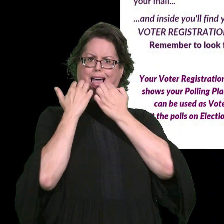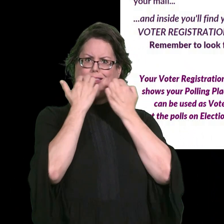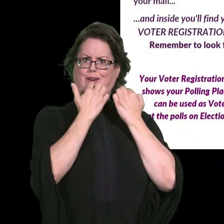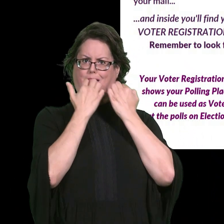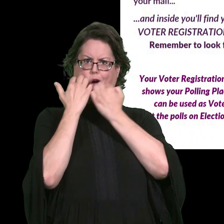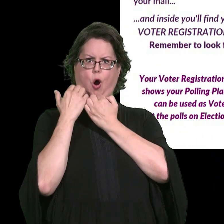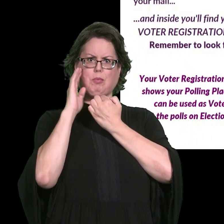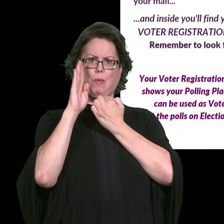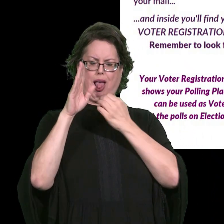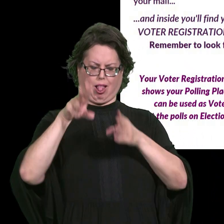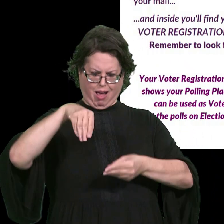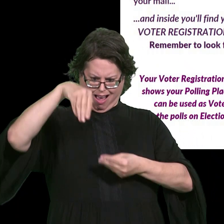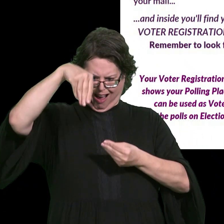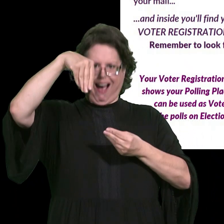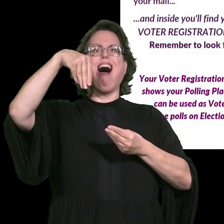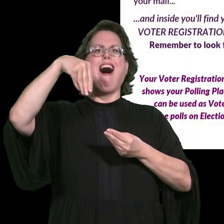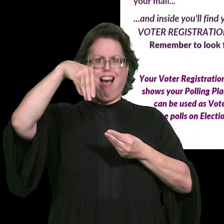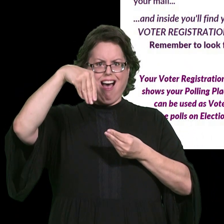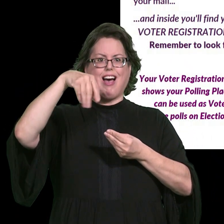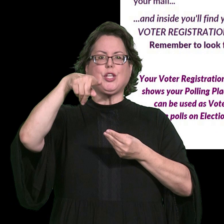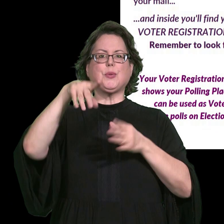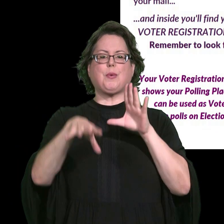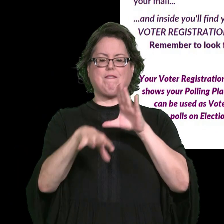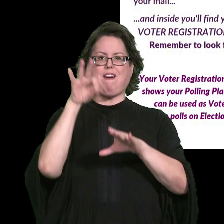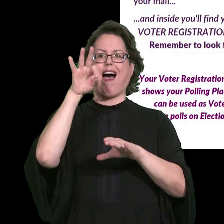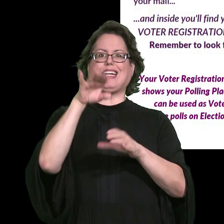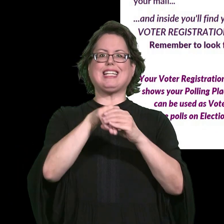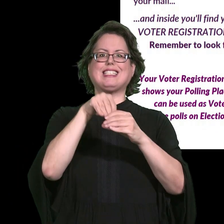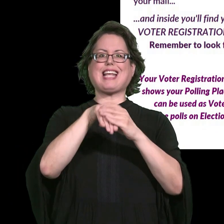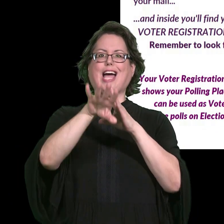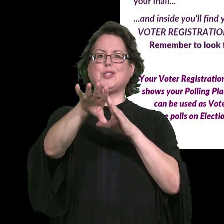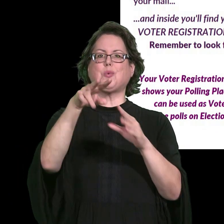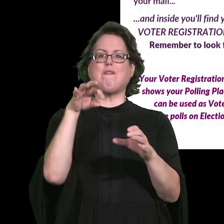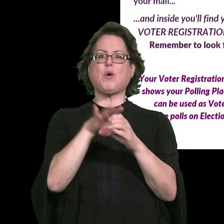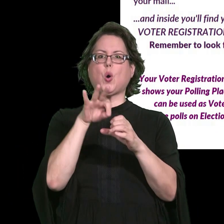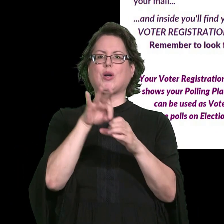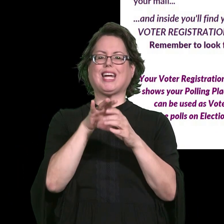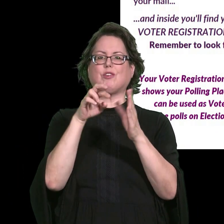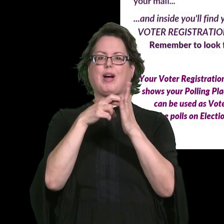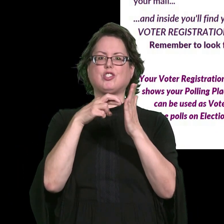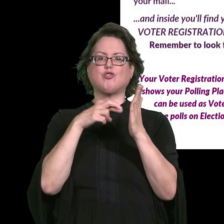mail. And inside, you'll find your voter registration card.